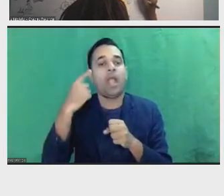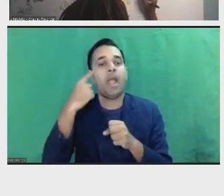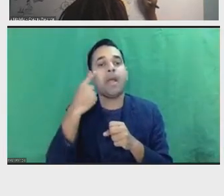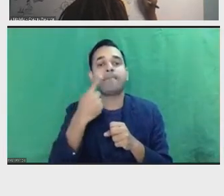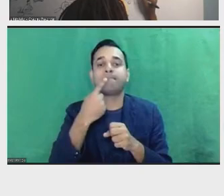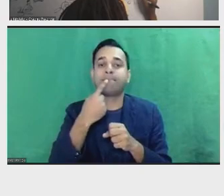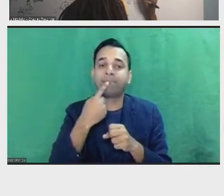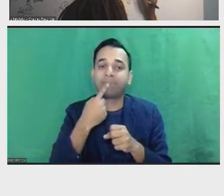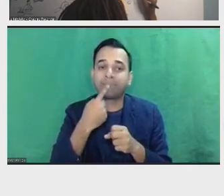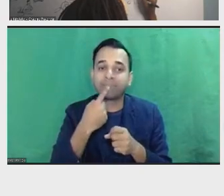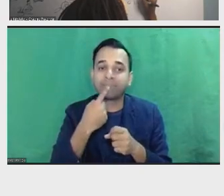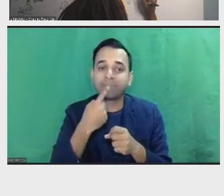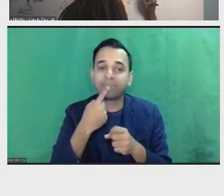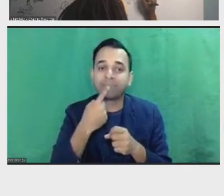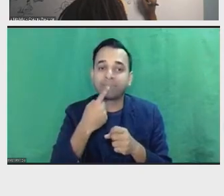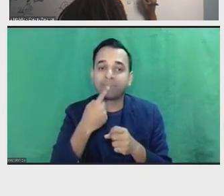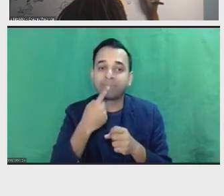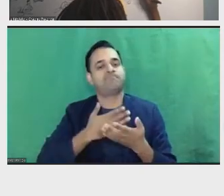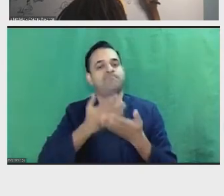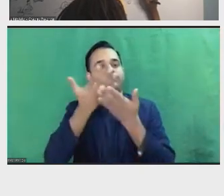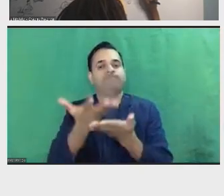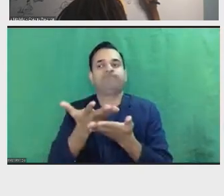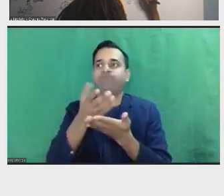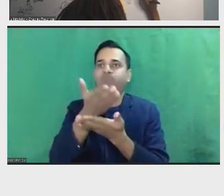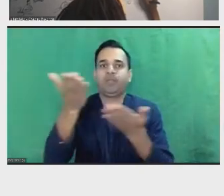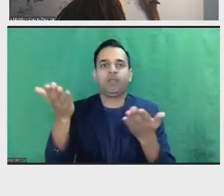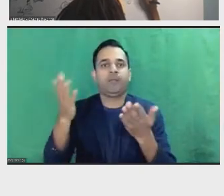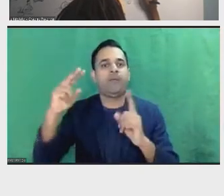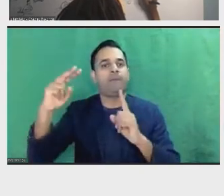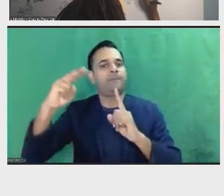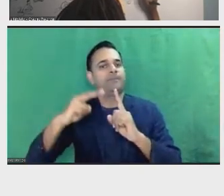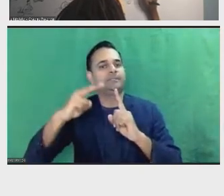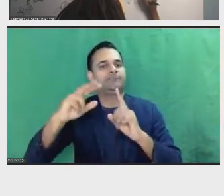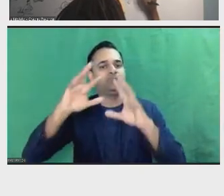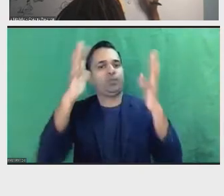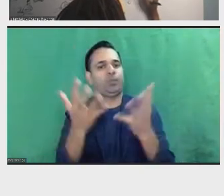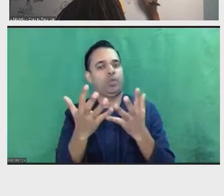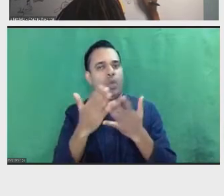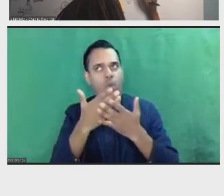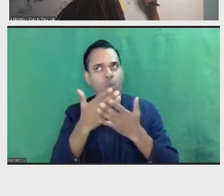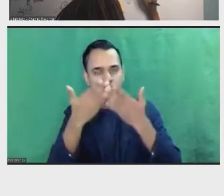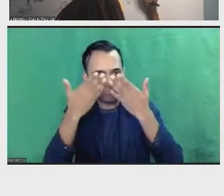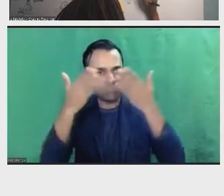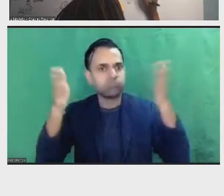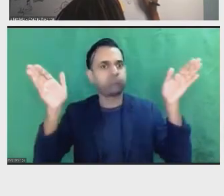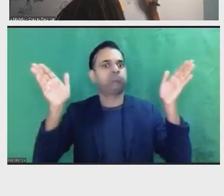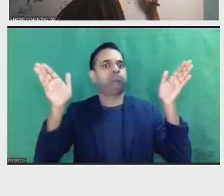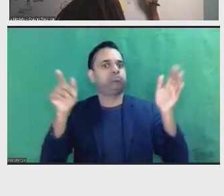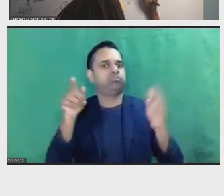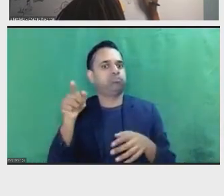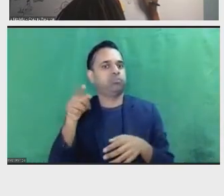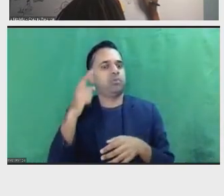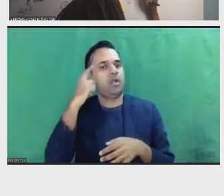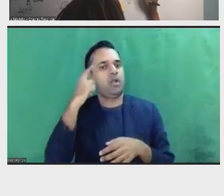So I think you should do that. Talk to men, explain your views, explain what's the way you see the world and